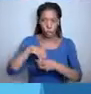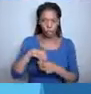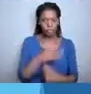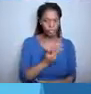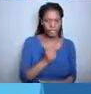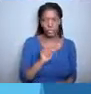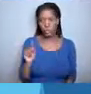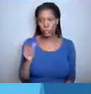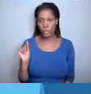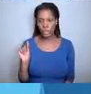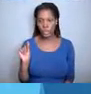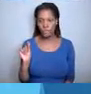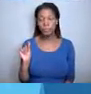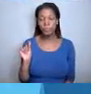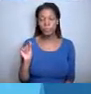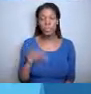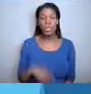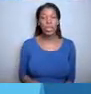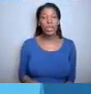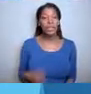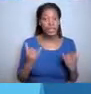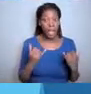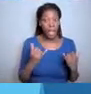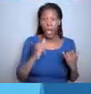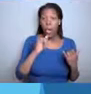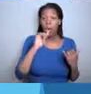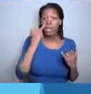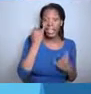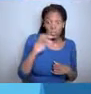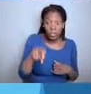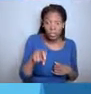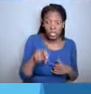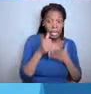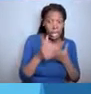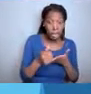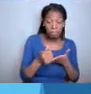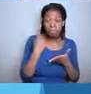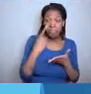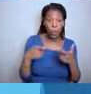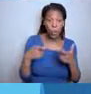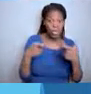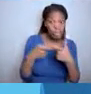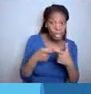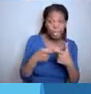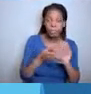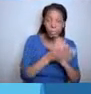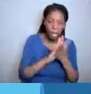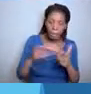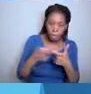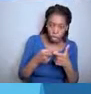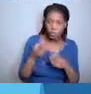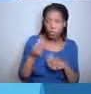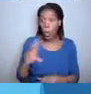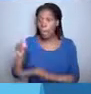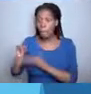and the budget doesn't include for the artist to do that work on their own again they're just delivering a digital file that at